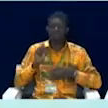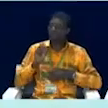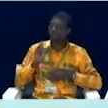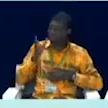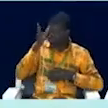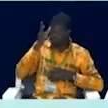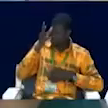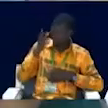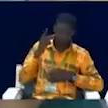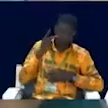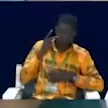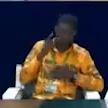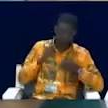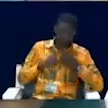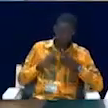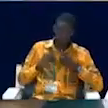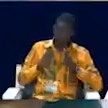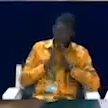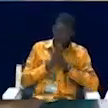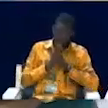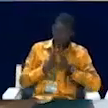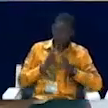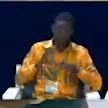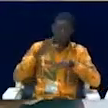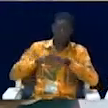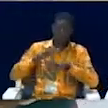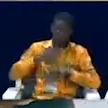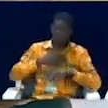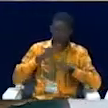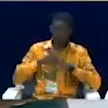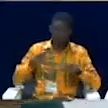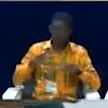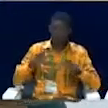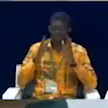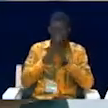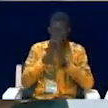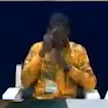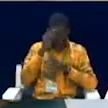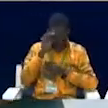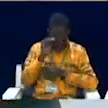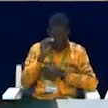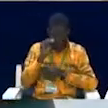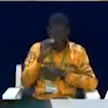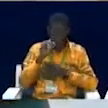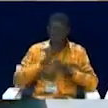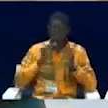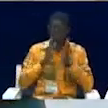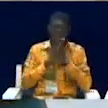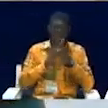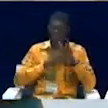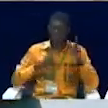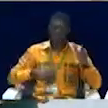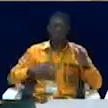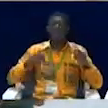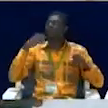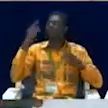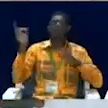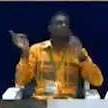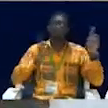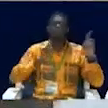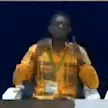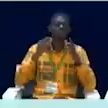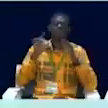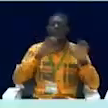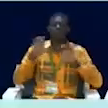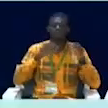in Judges to please pray and lay hands upon my children and pray for them. I praise the name of the Lord. Who